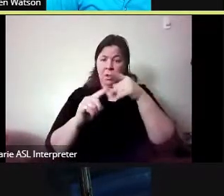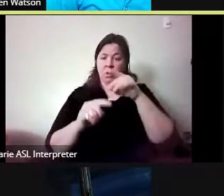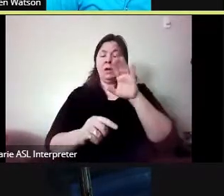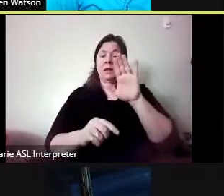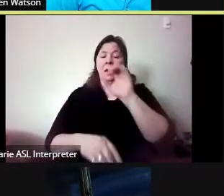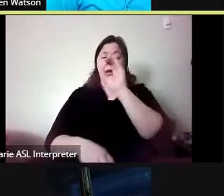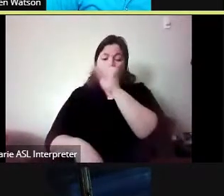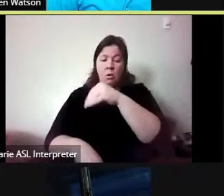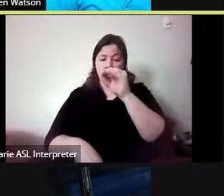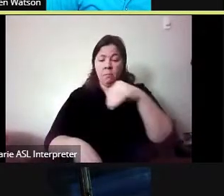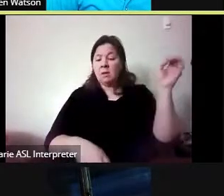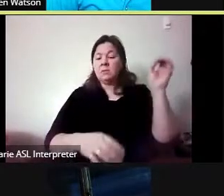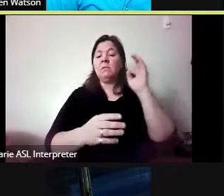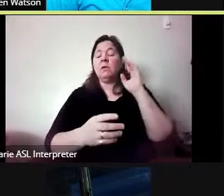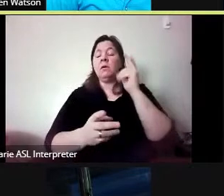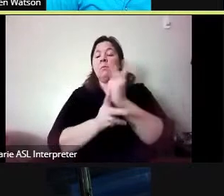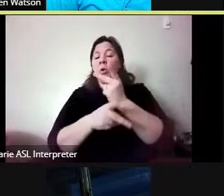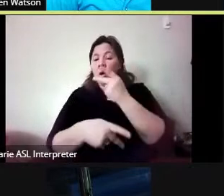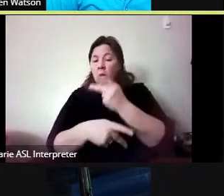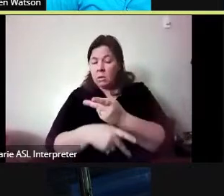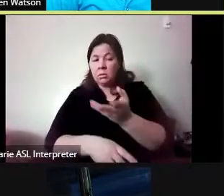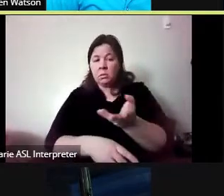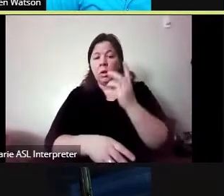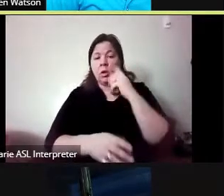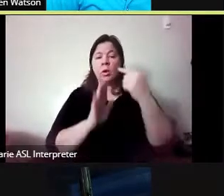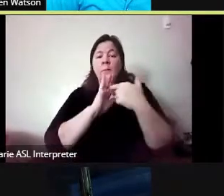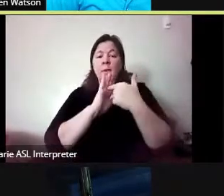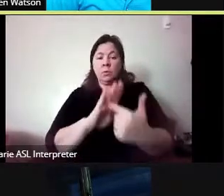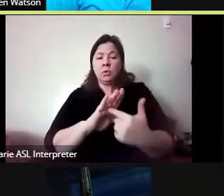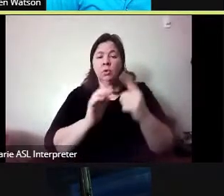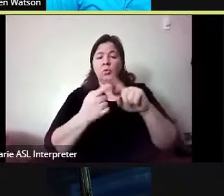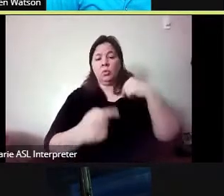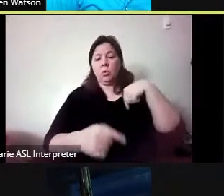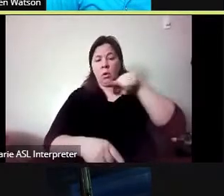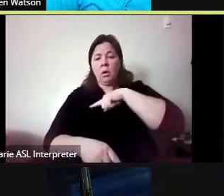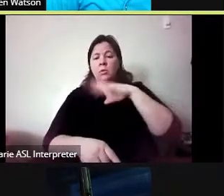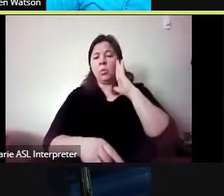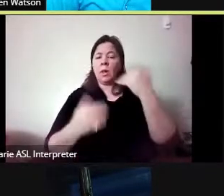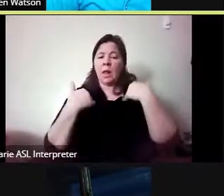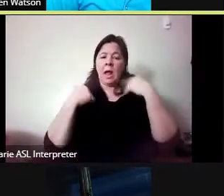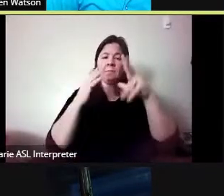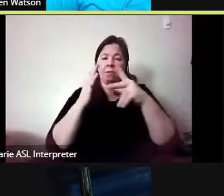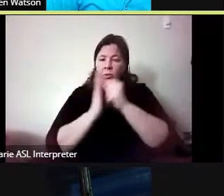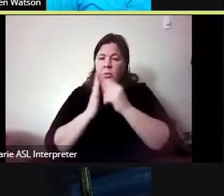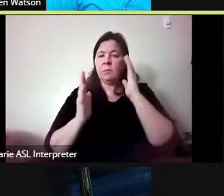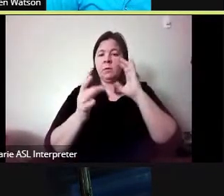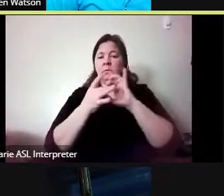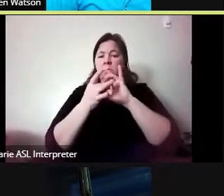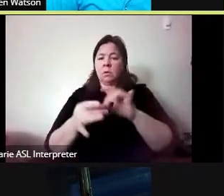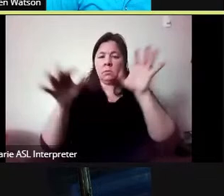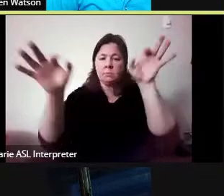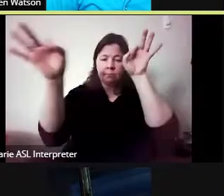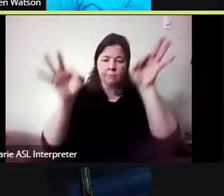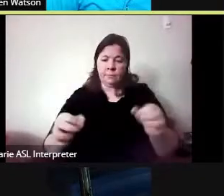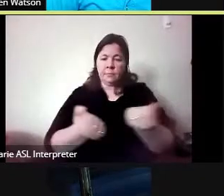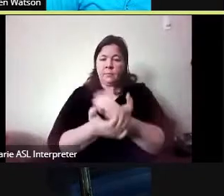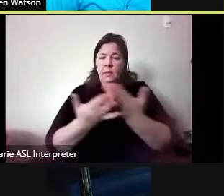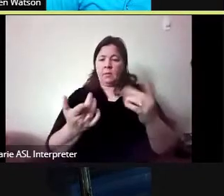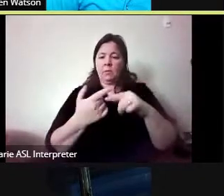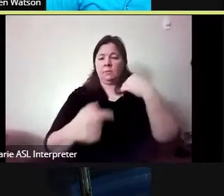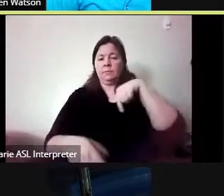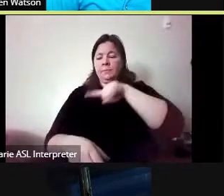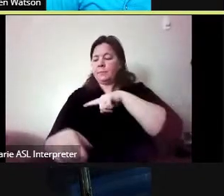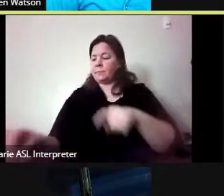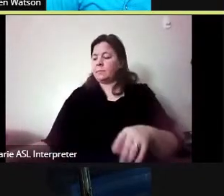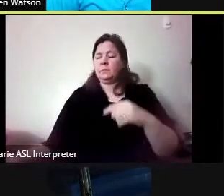all that, we just need to wait. It will be revealed to us, because everything will have a video to explain everything to us.